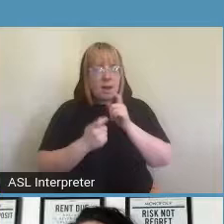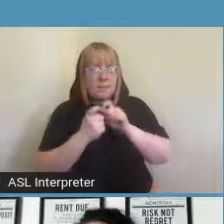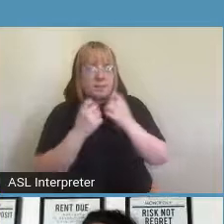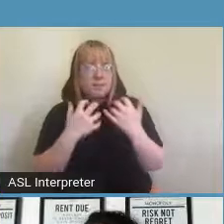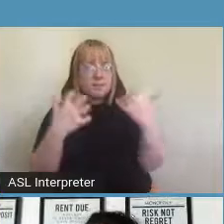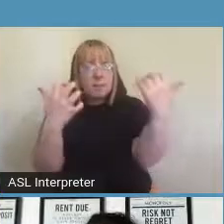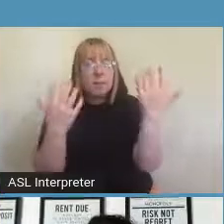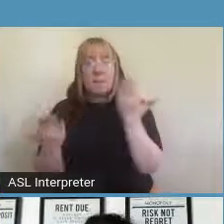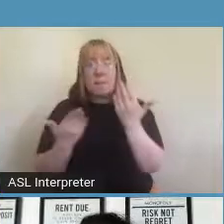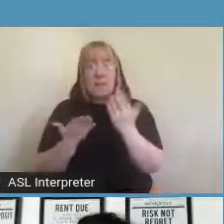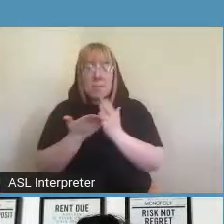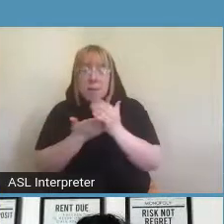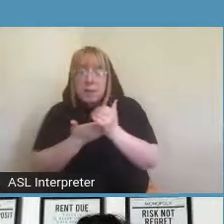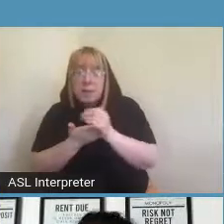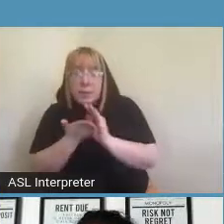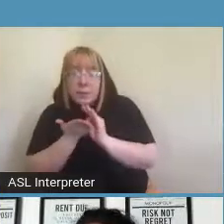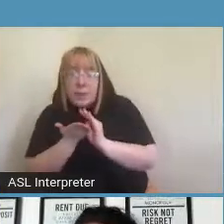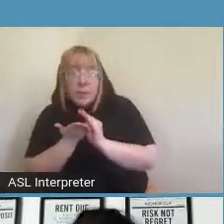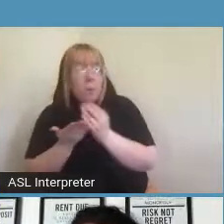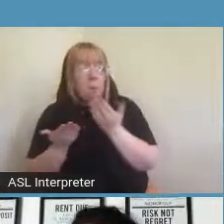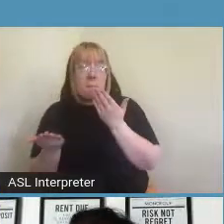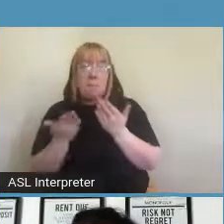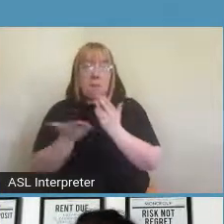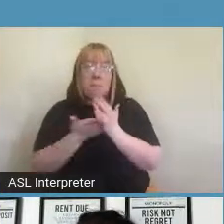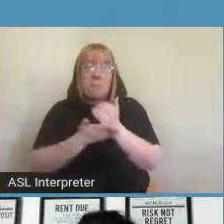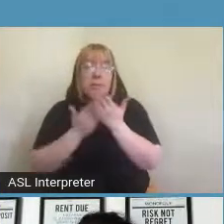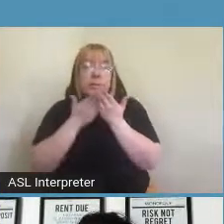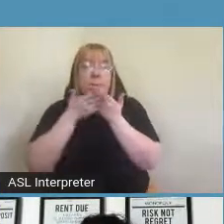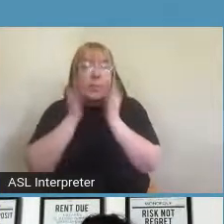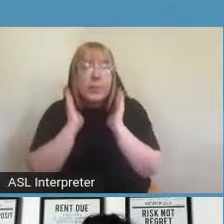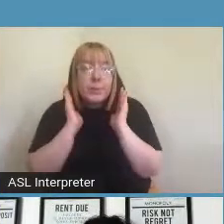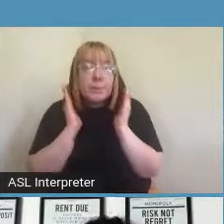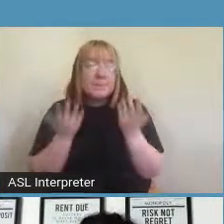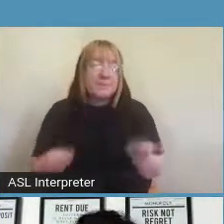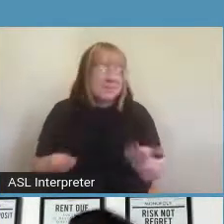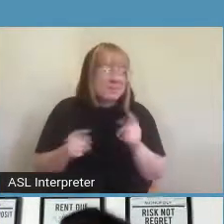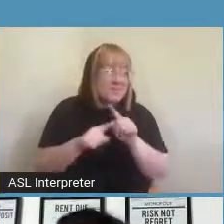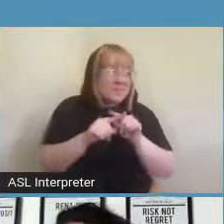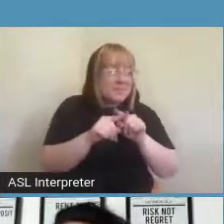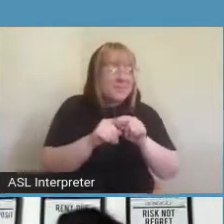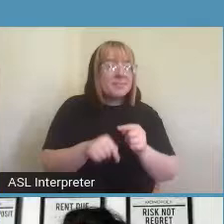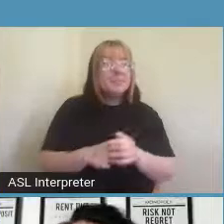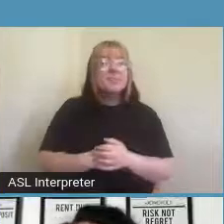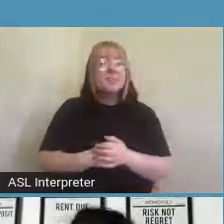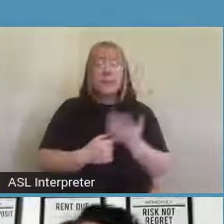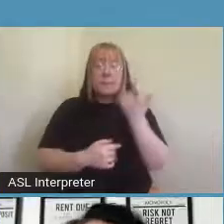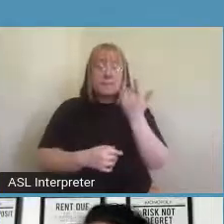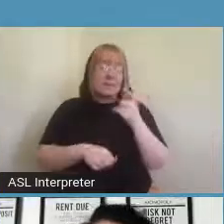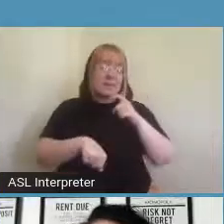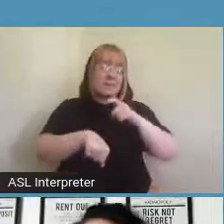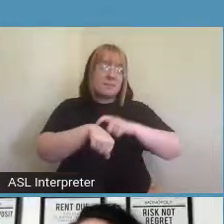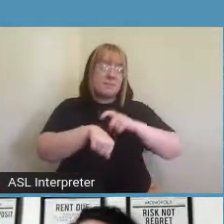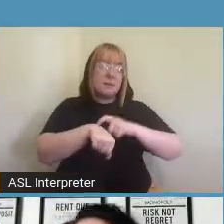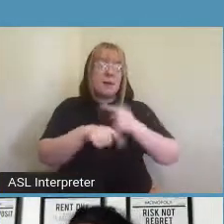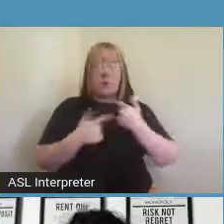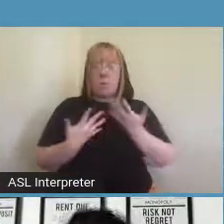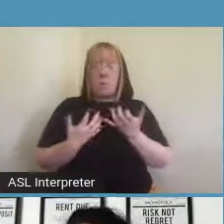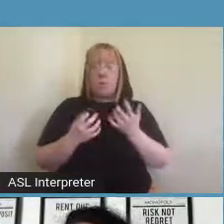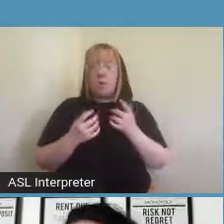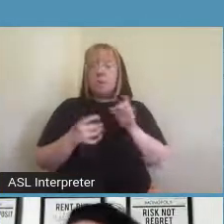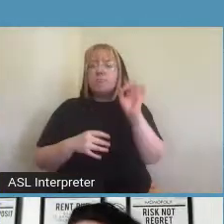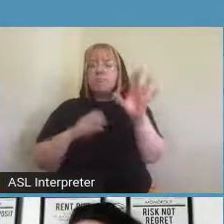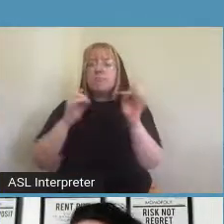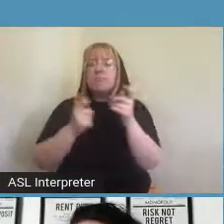budget at all? So I do have some perspective around this, and certainly, again, because of timing, some specific perspective,